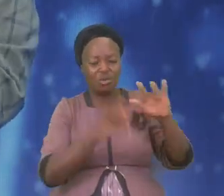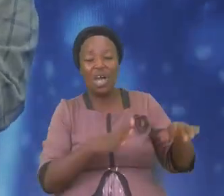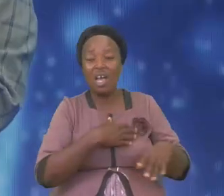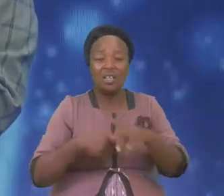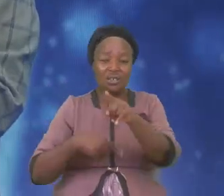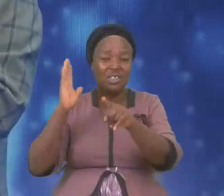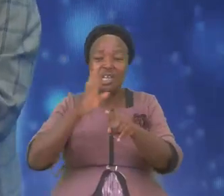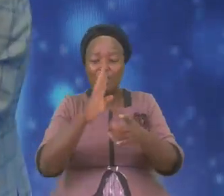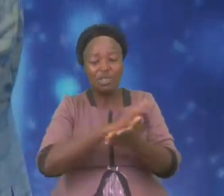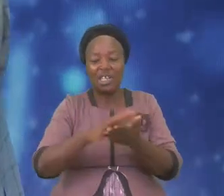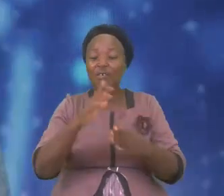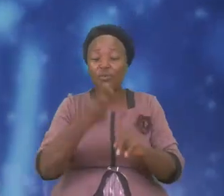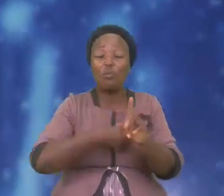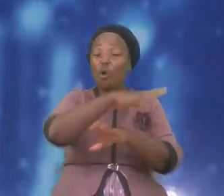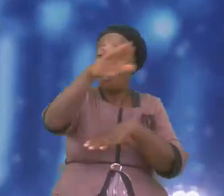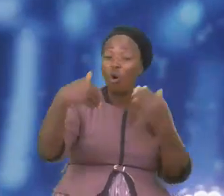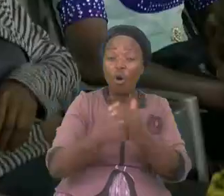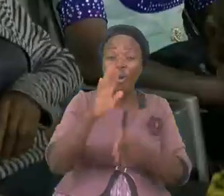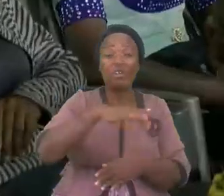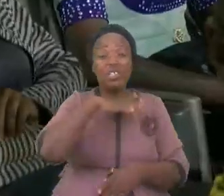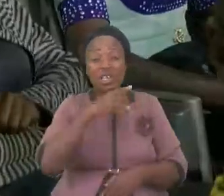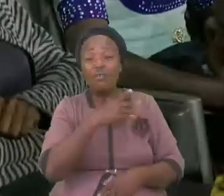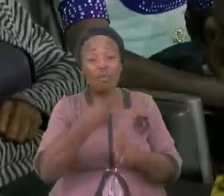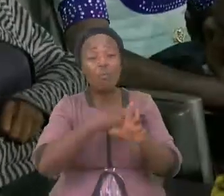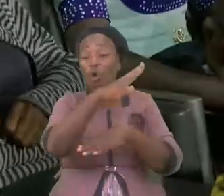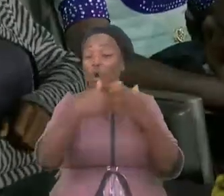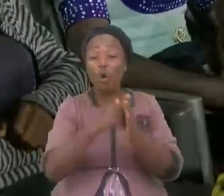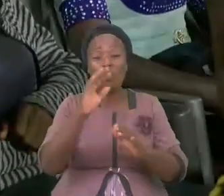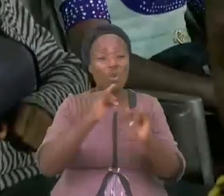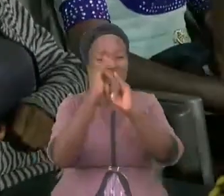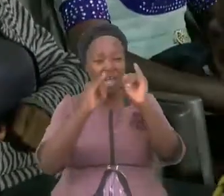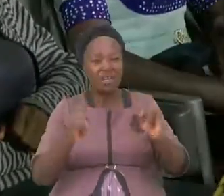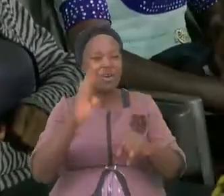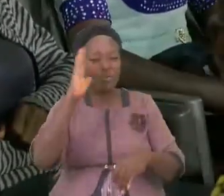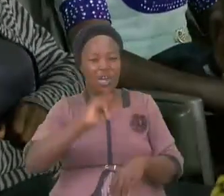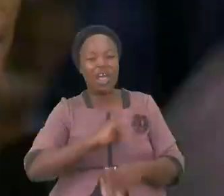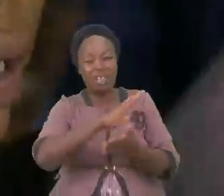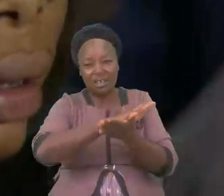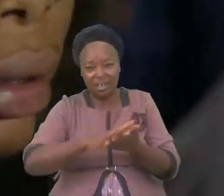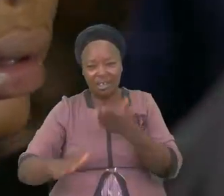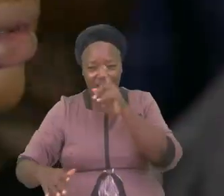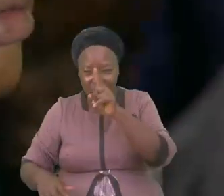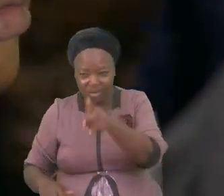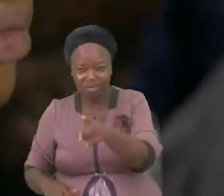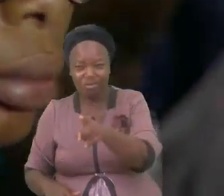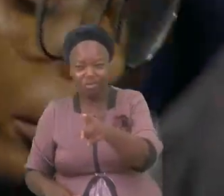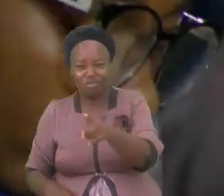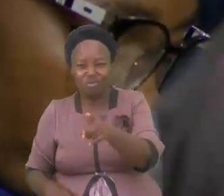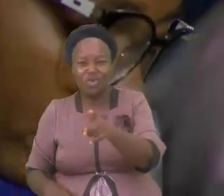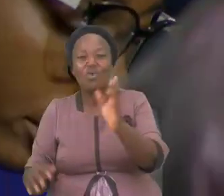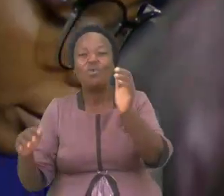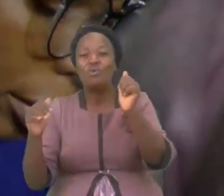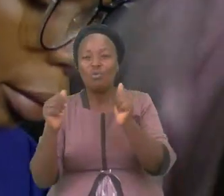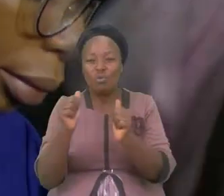idols will I cleanse you. Will God cleanse you? Look at Daniel once